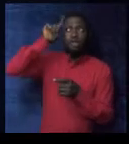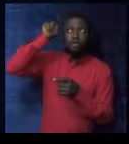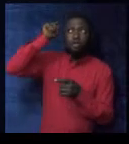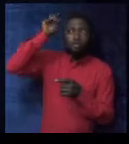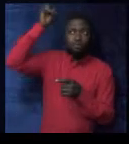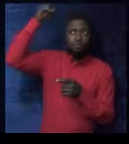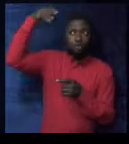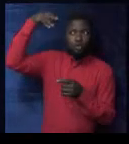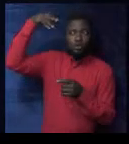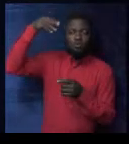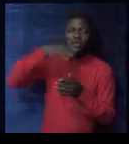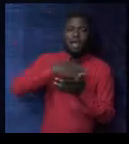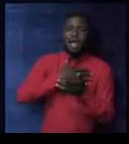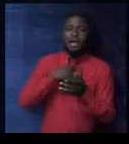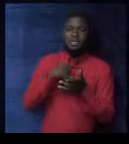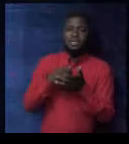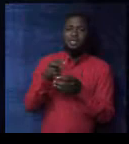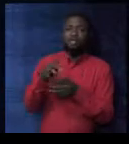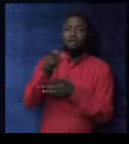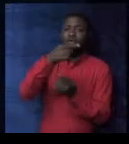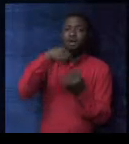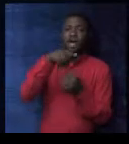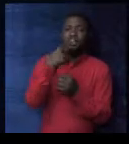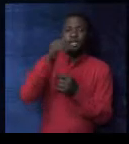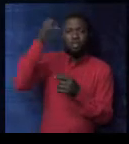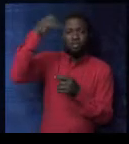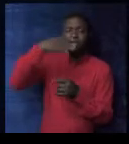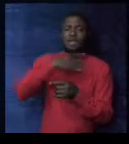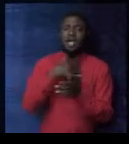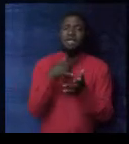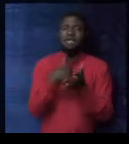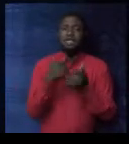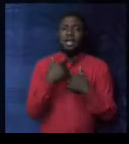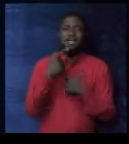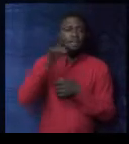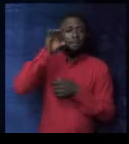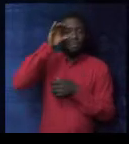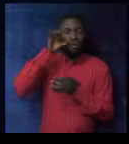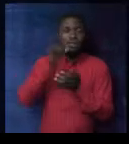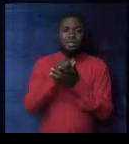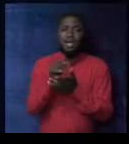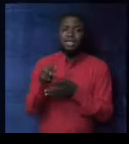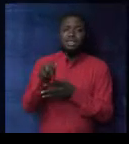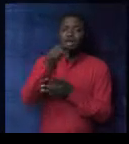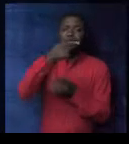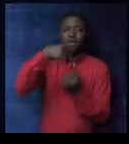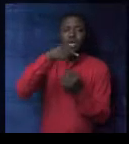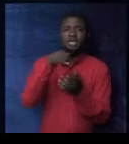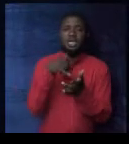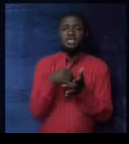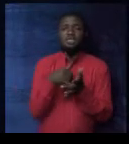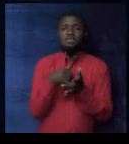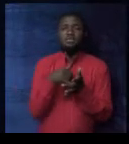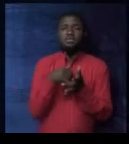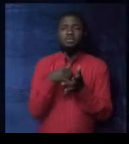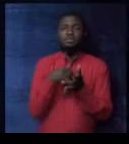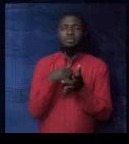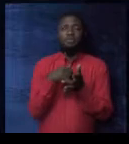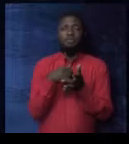and the Earth travels around the Sun, and it has a moon that travels around